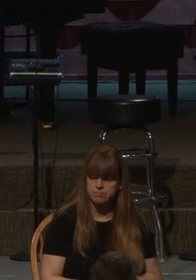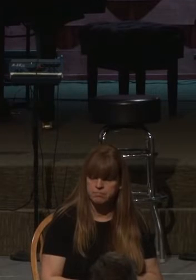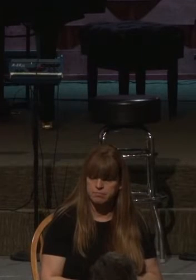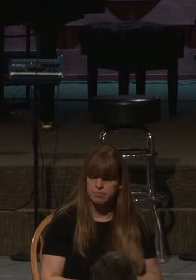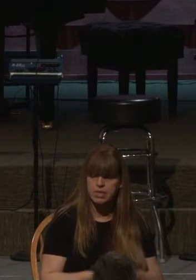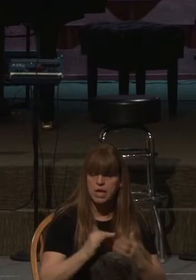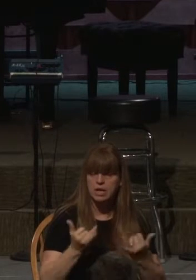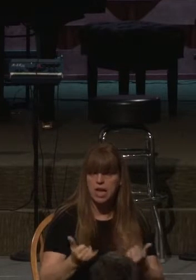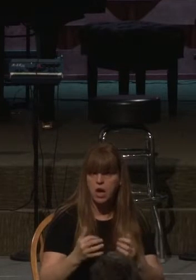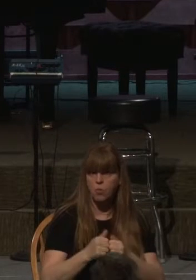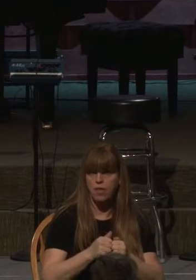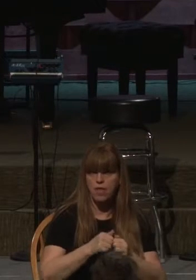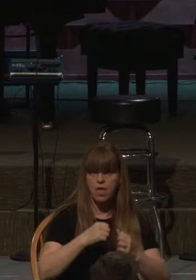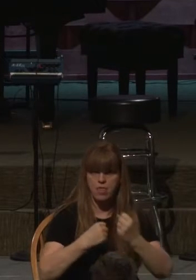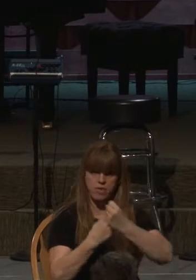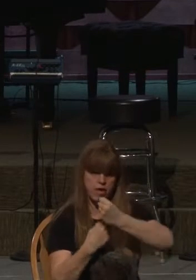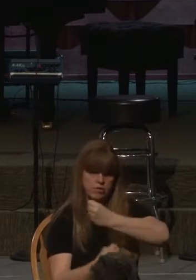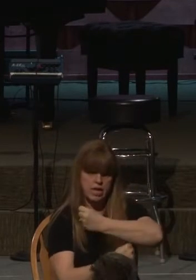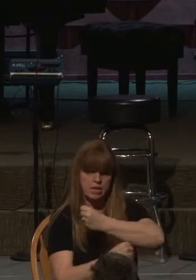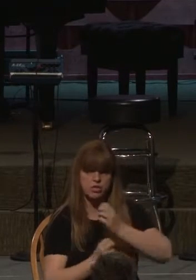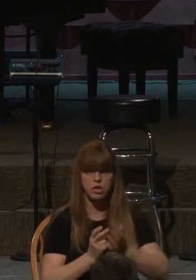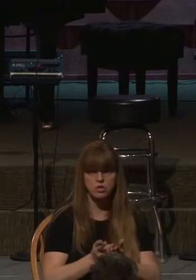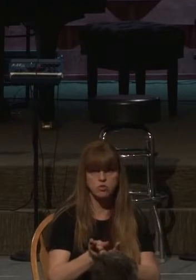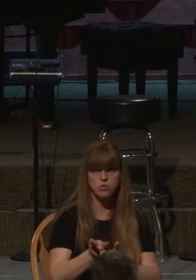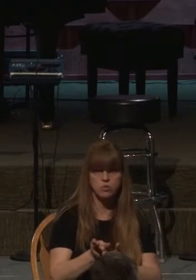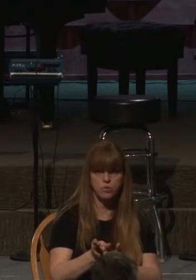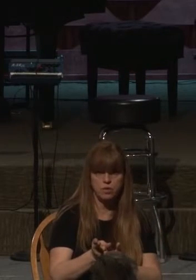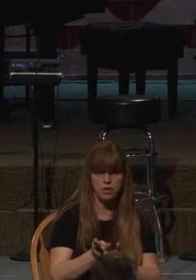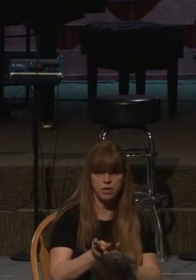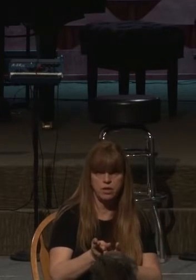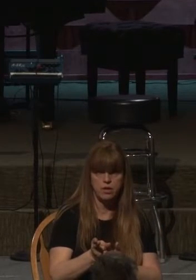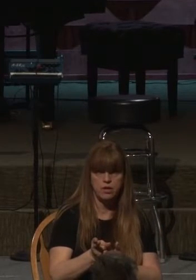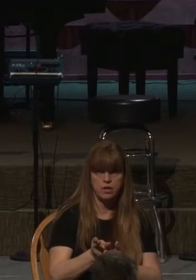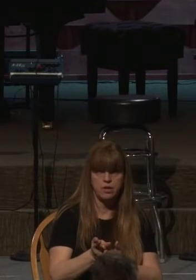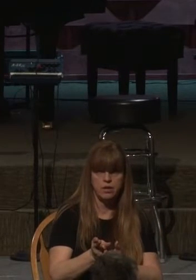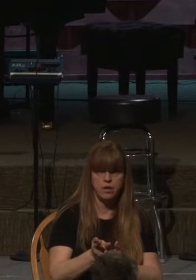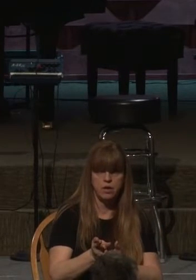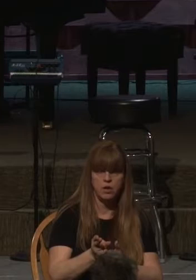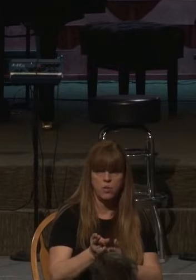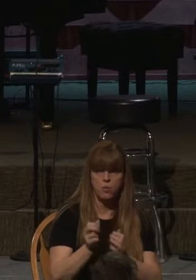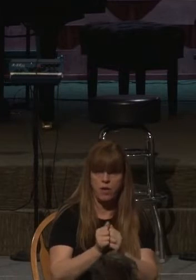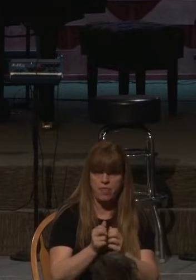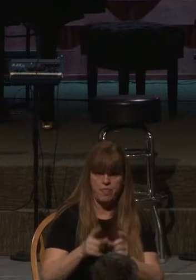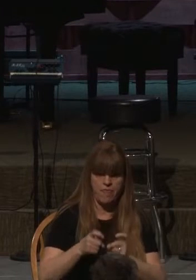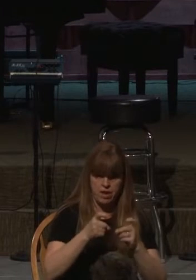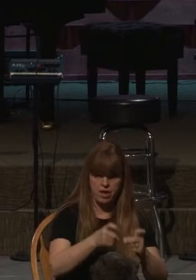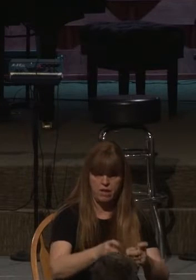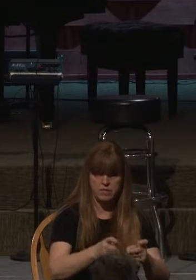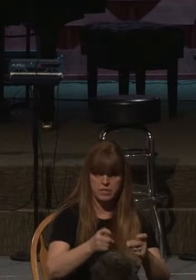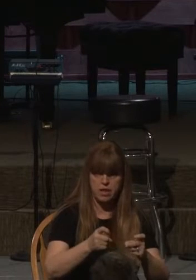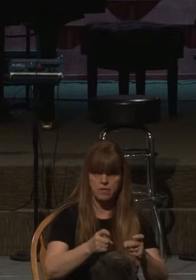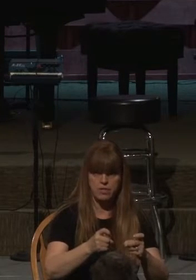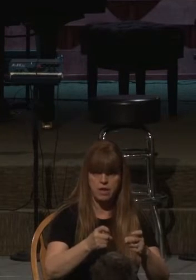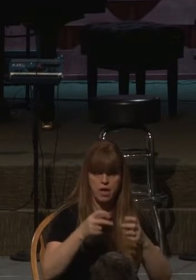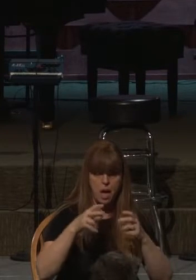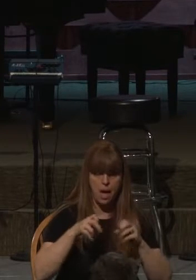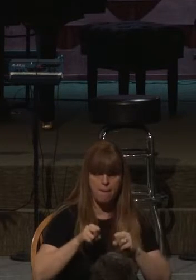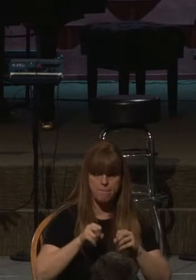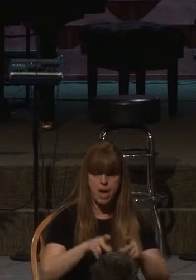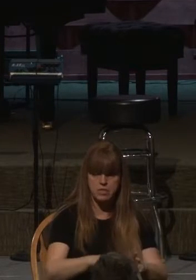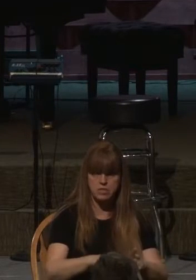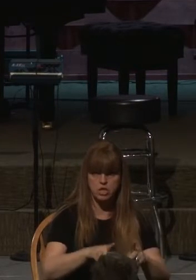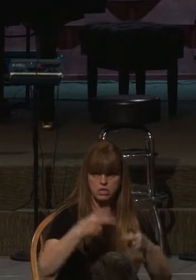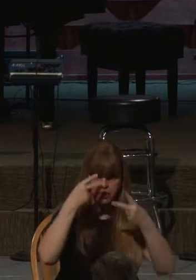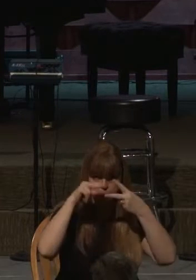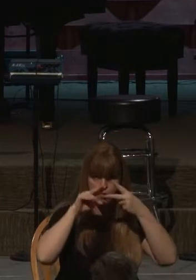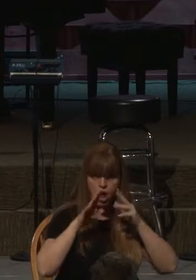Now, with the foundation of truth laid down by the gift of the apostles and prophets, we now see